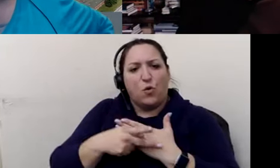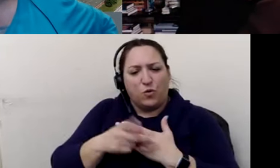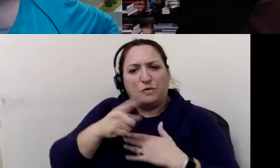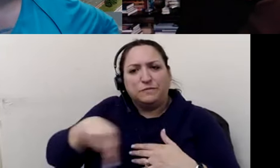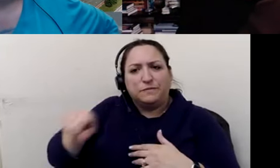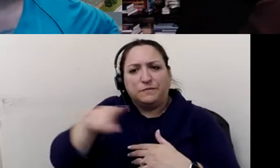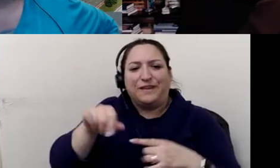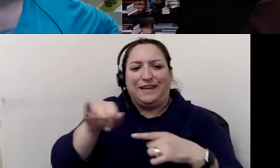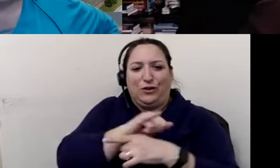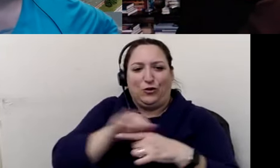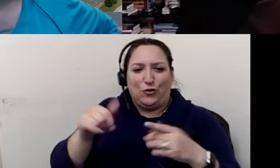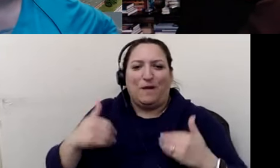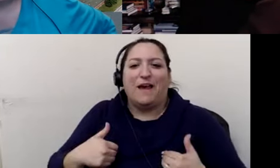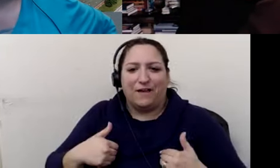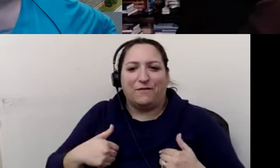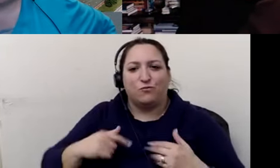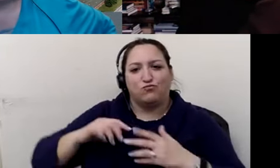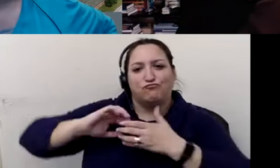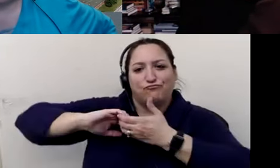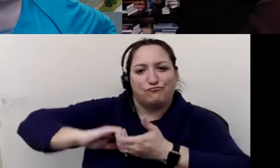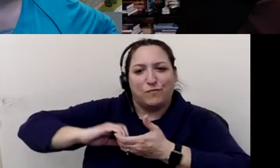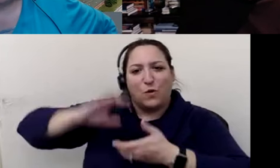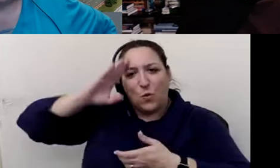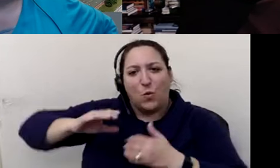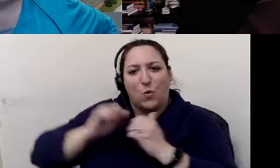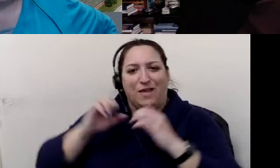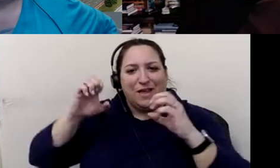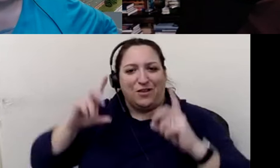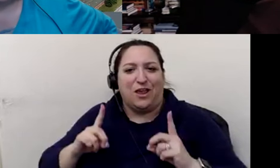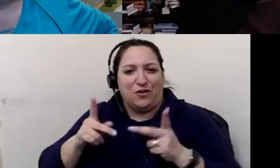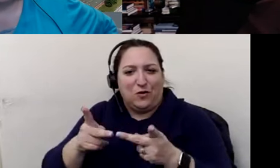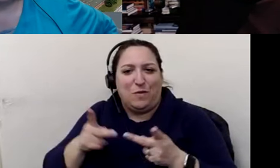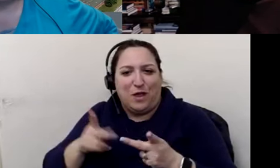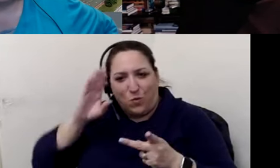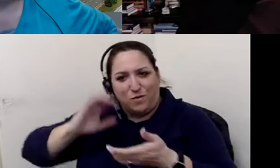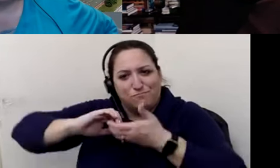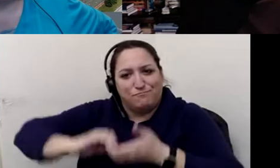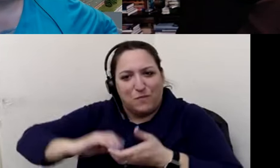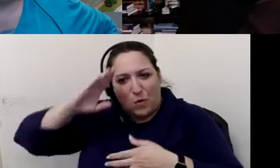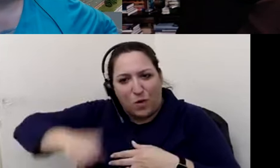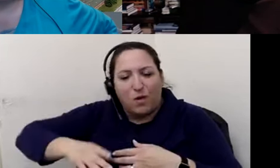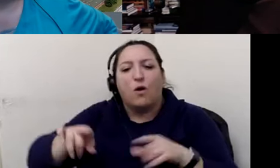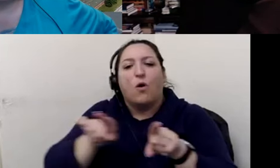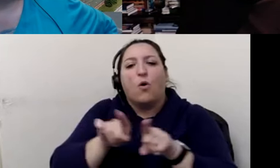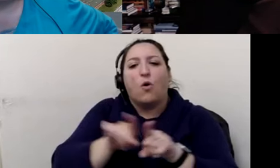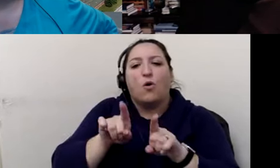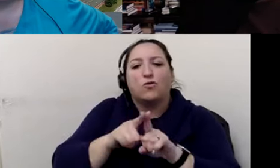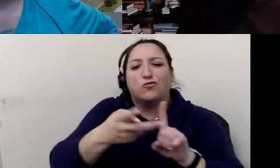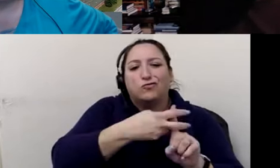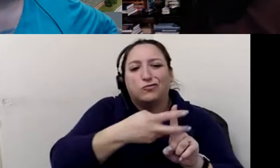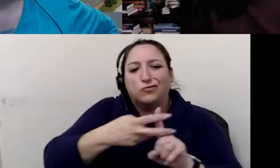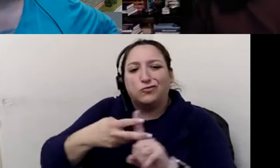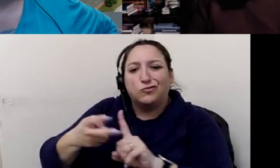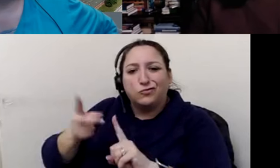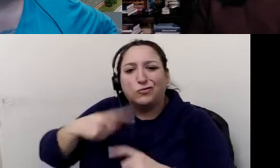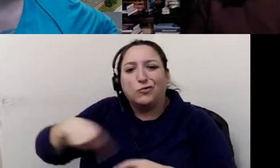have internships and partner various educational facilities, as well as recruiting from